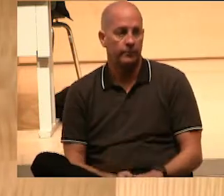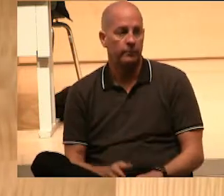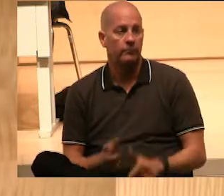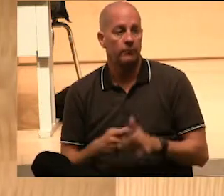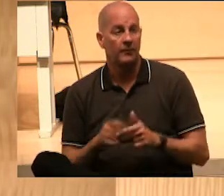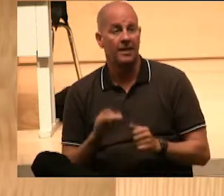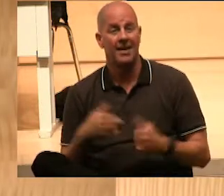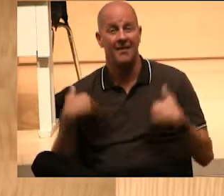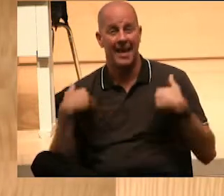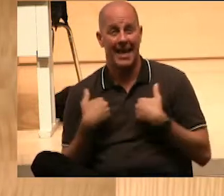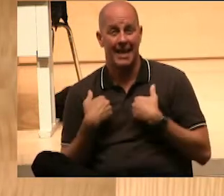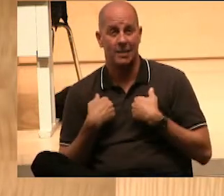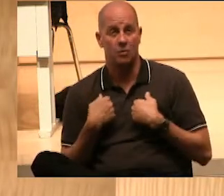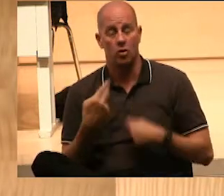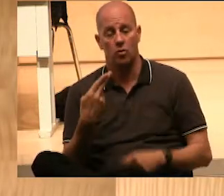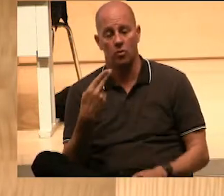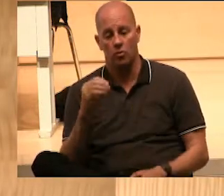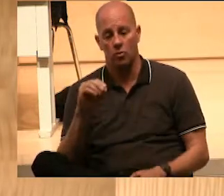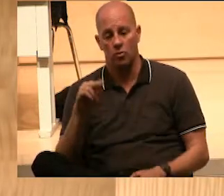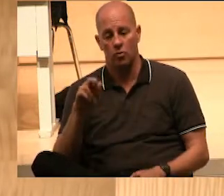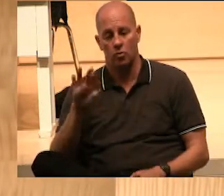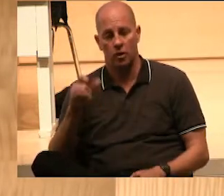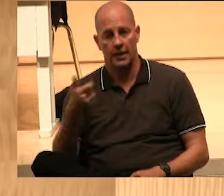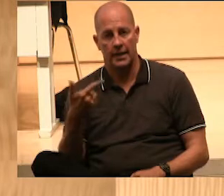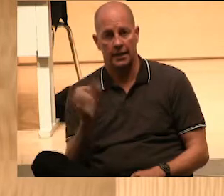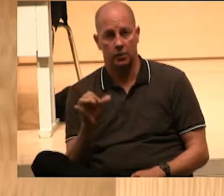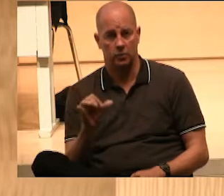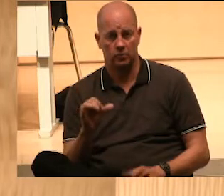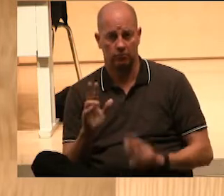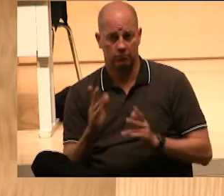animal hoarding too, which a lot of people aren't aware of.